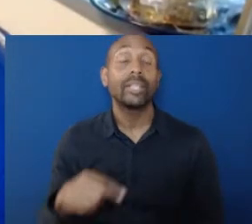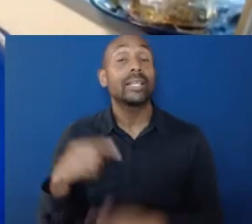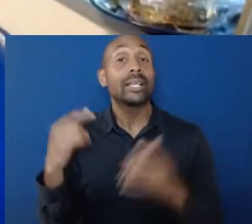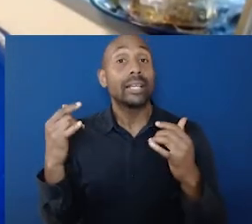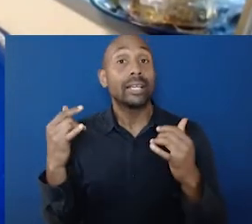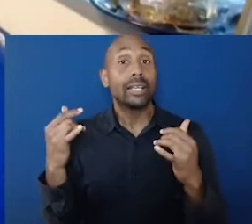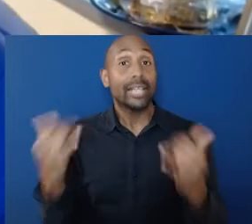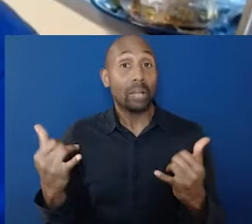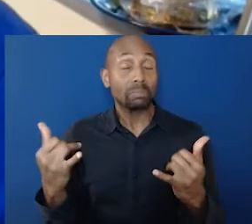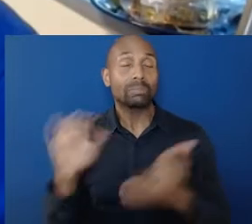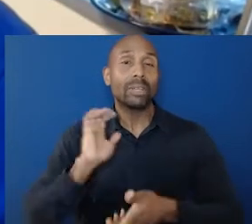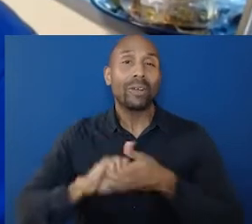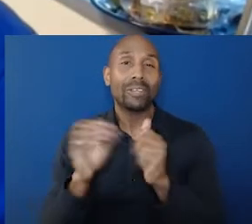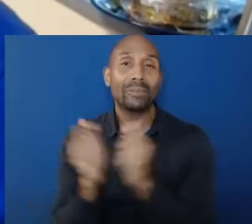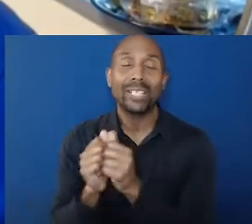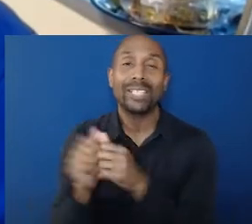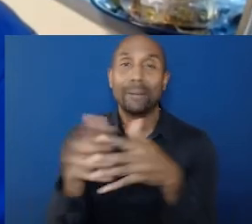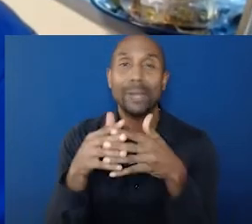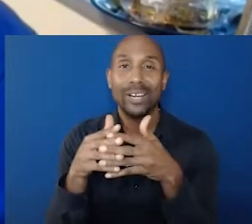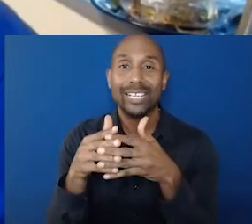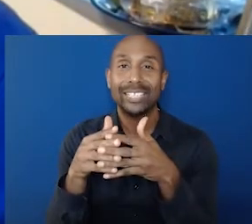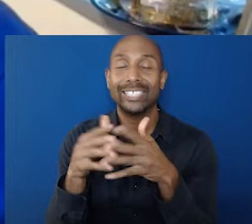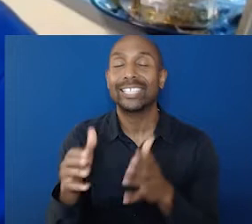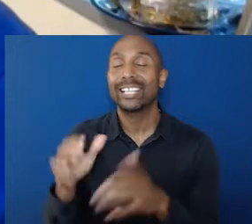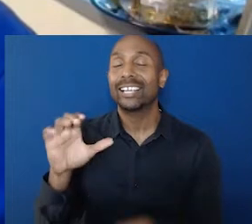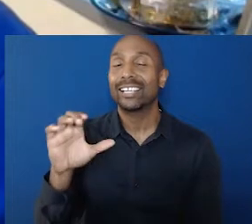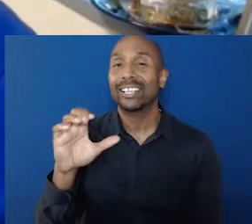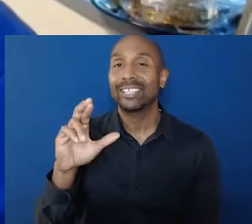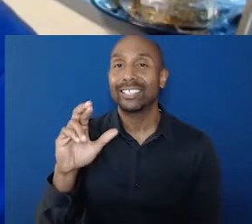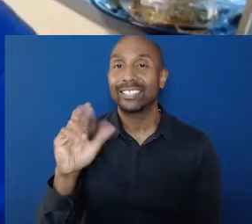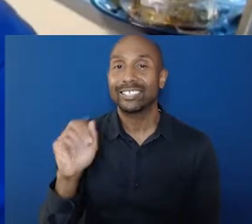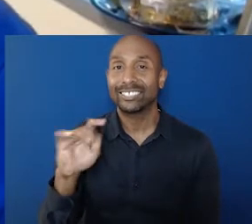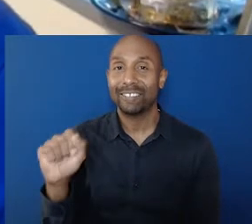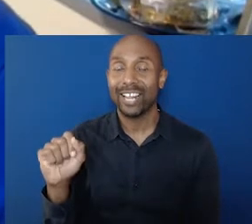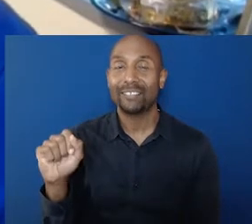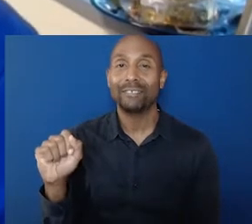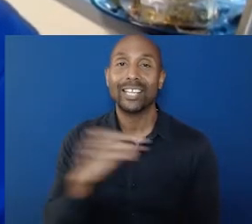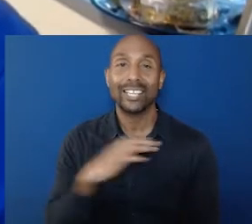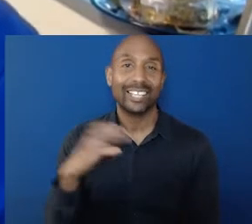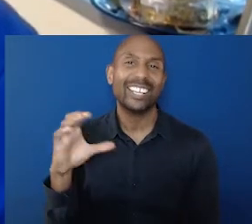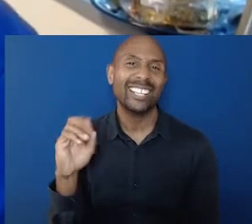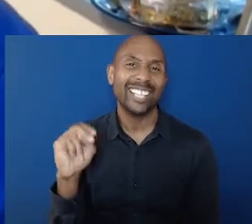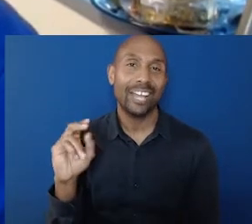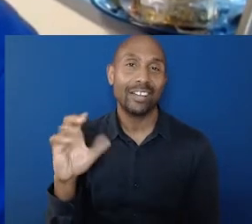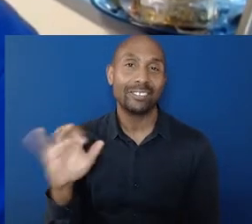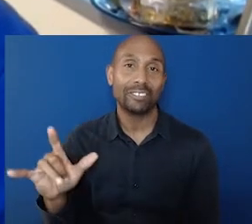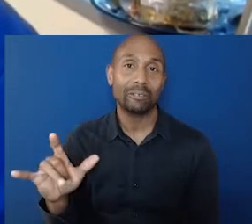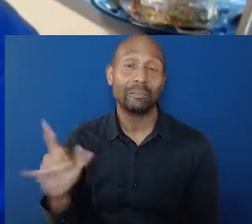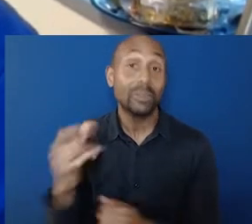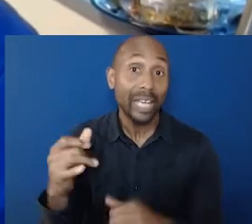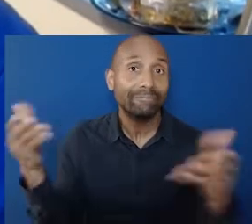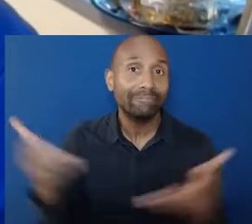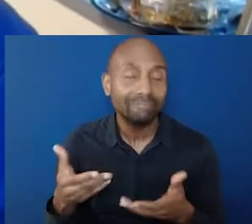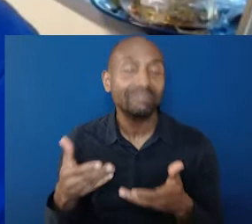American Crafts Council. So today we invite you to participate in a conversation with two bold women who are challenging convention